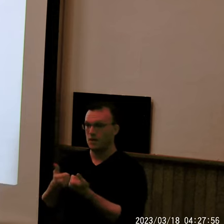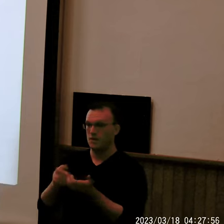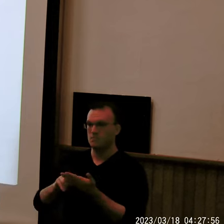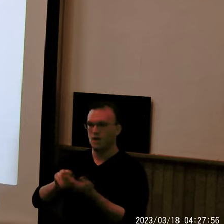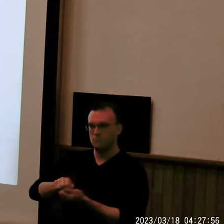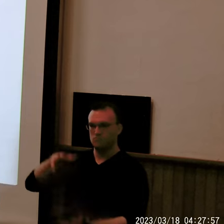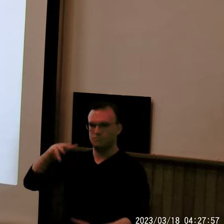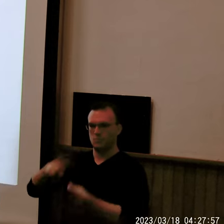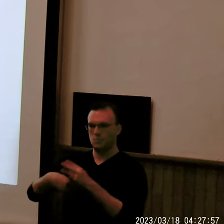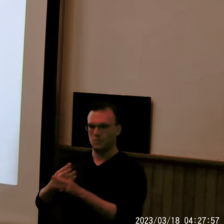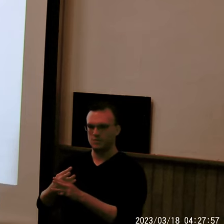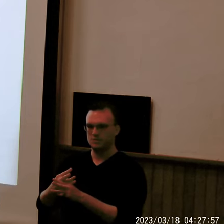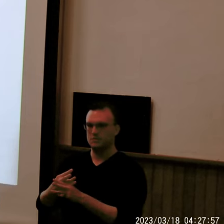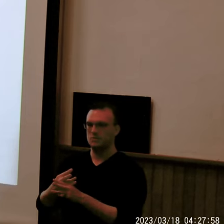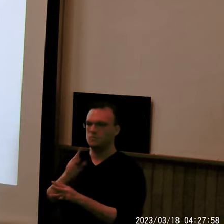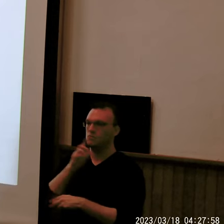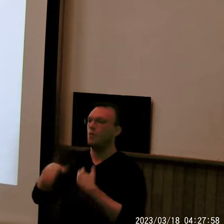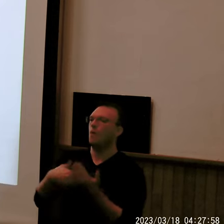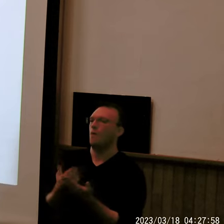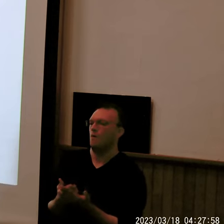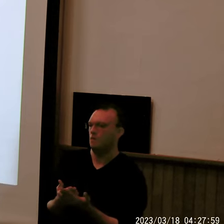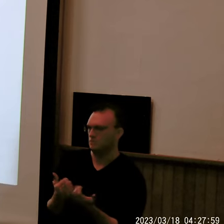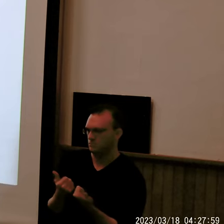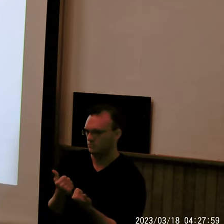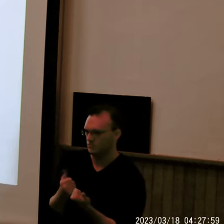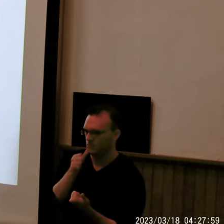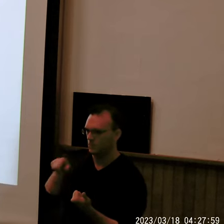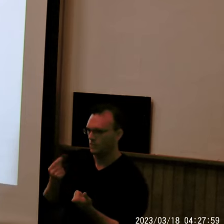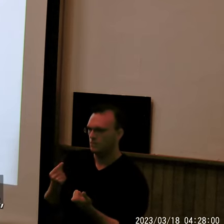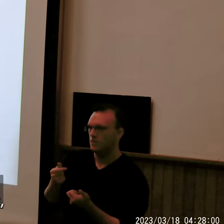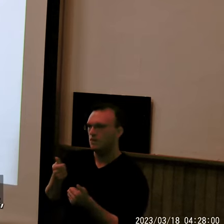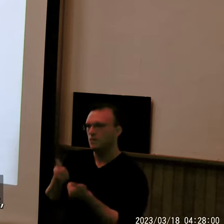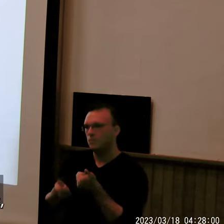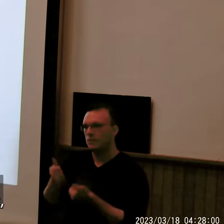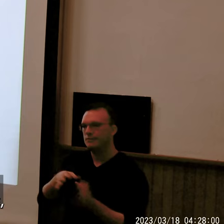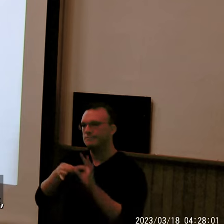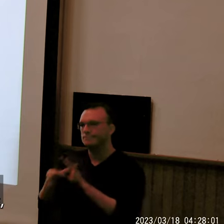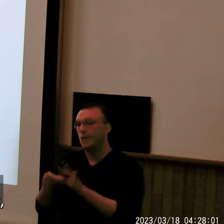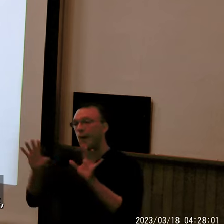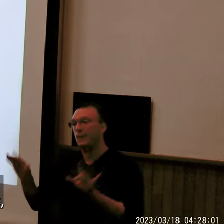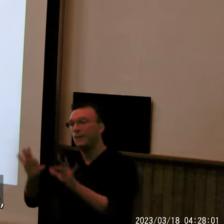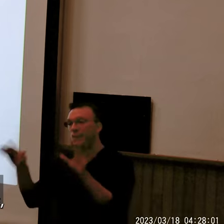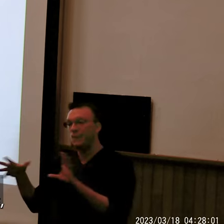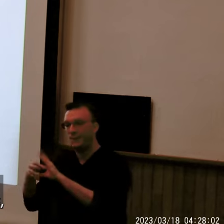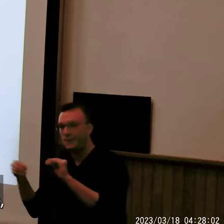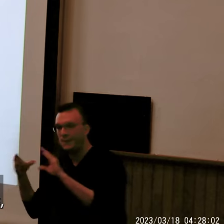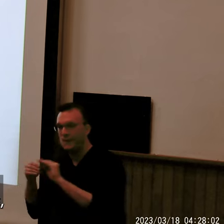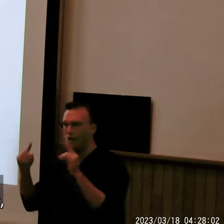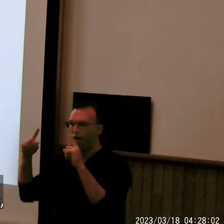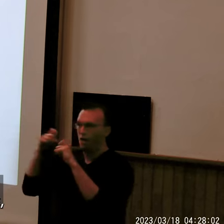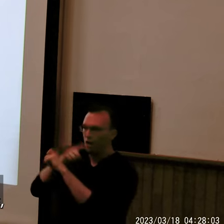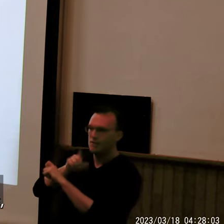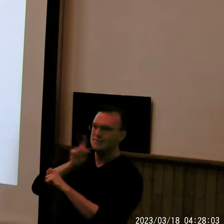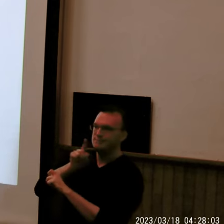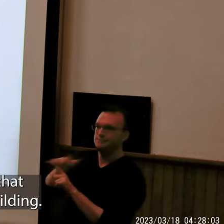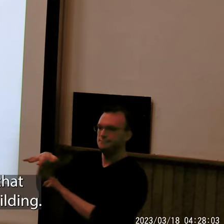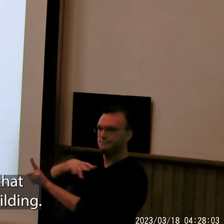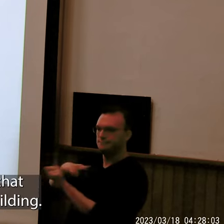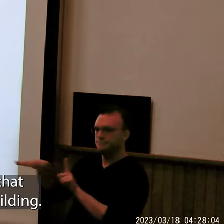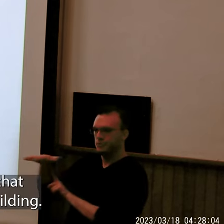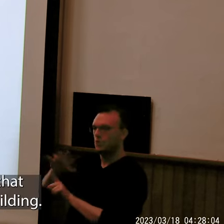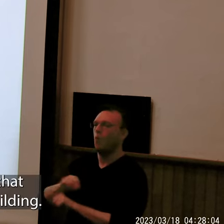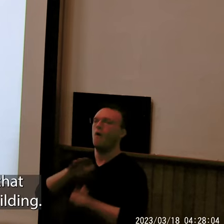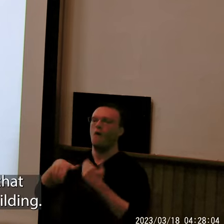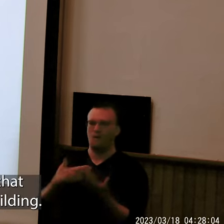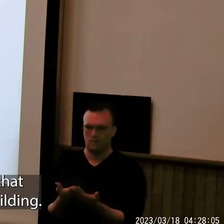worlds. This is true for all video games, not just games set against the backdrop of elaborate narratives or complicated fictional locales, which